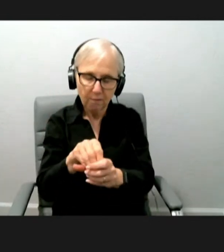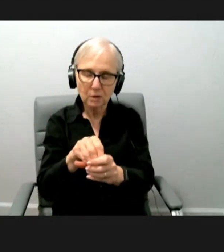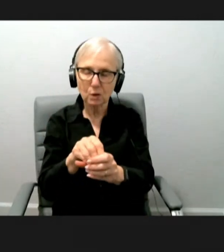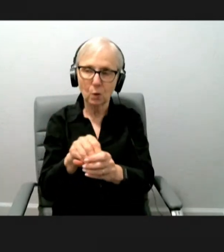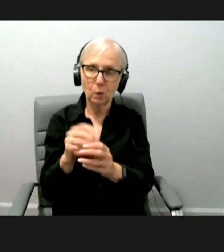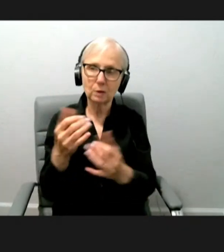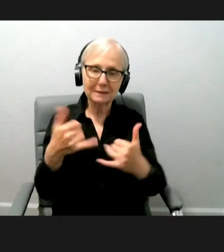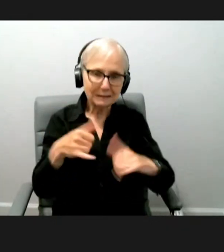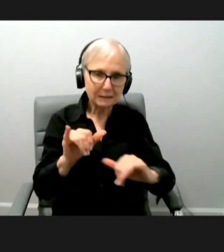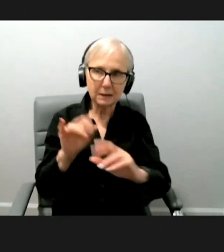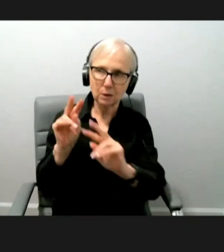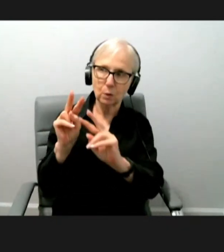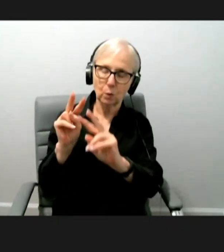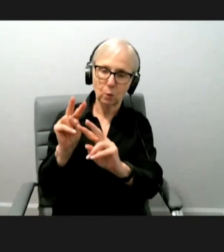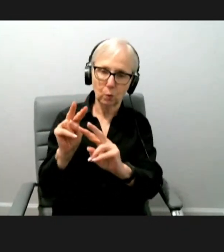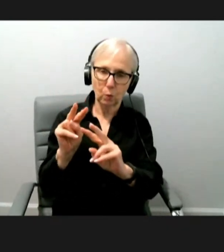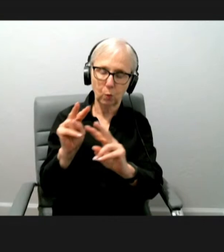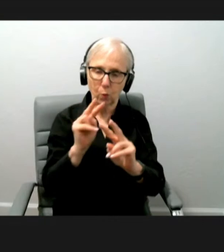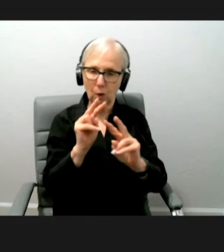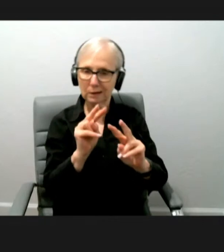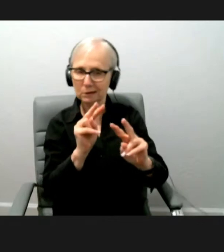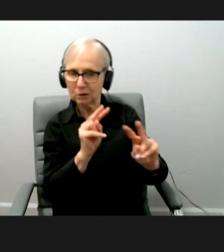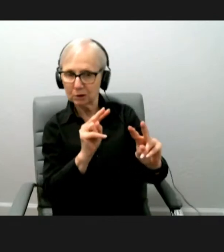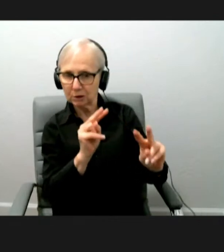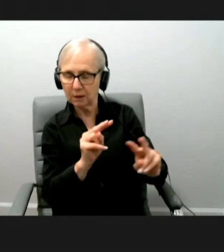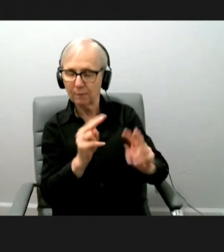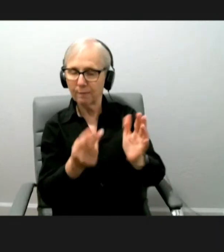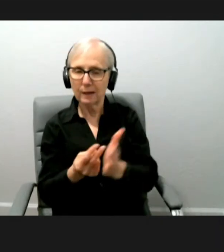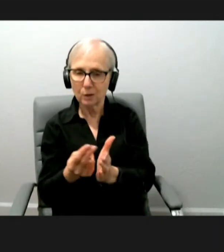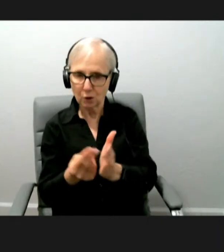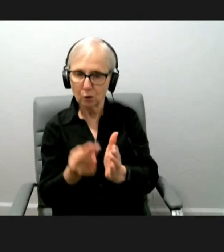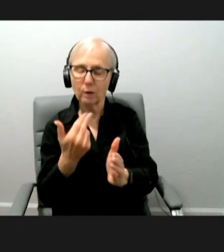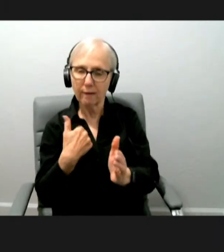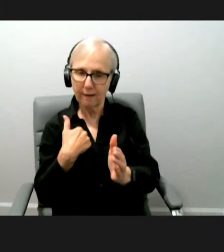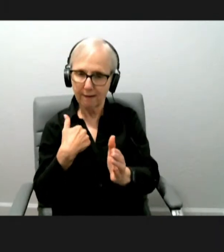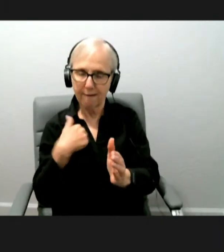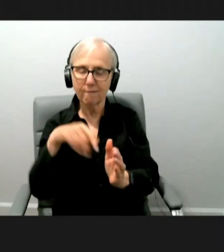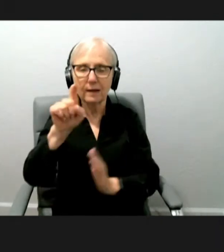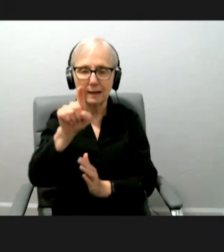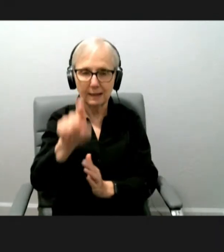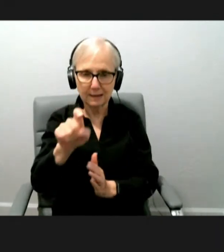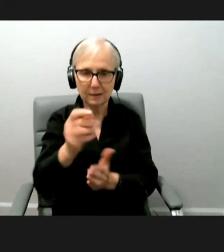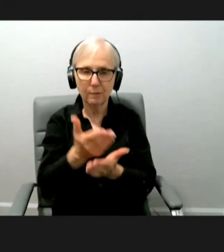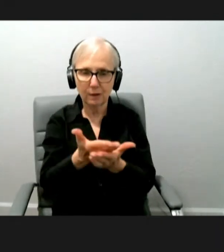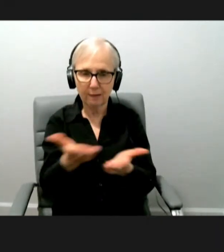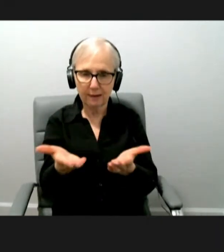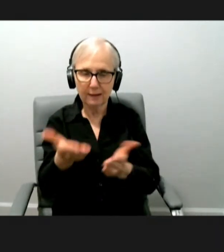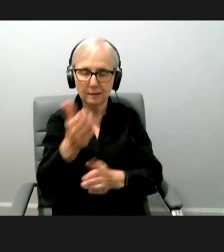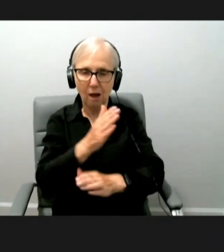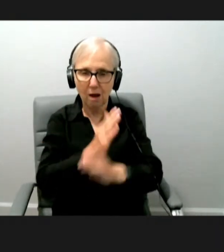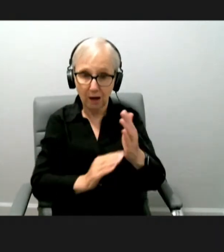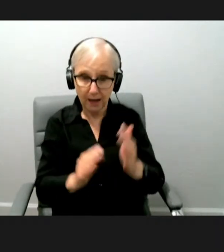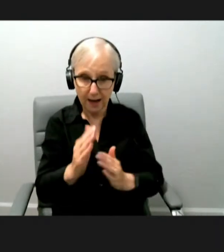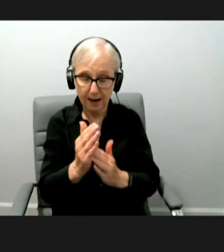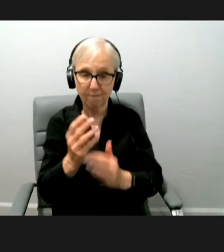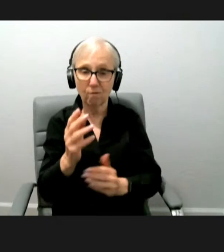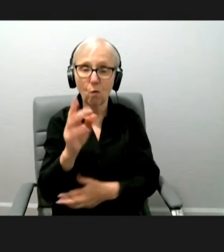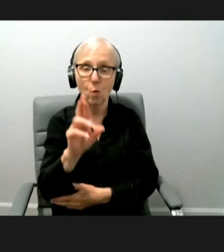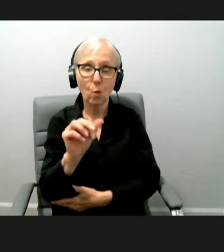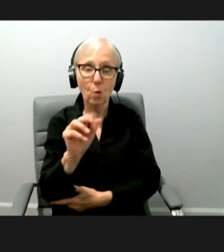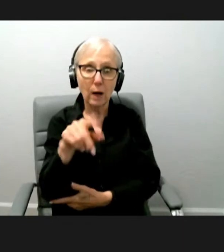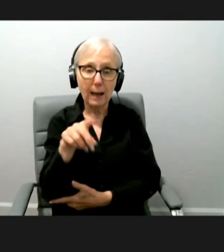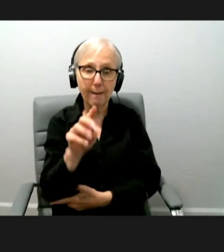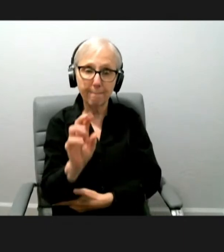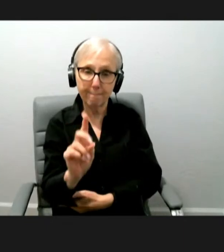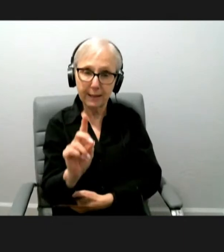to watch this landscape and really make sure that we have the necessary supplies on hand, both for rapid testing